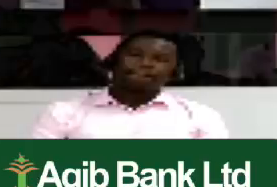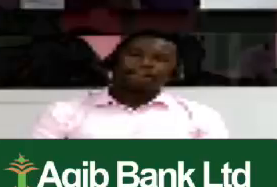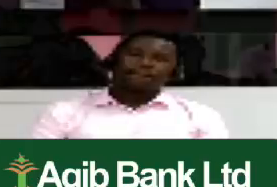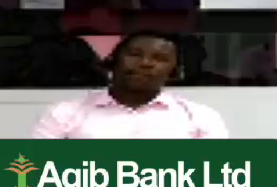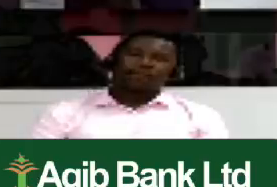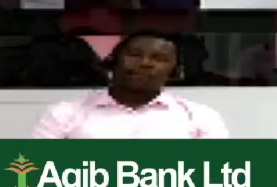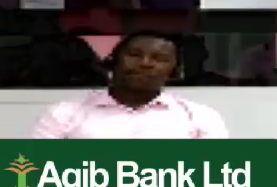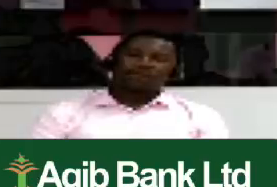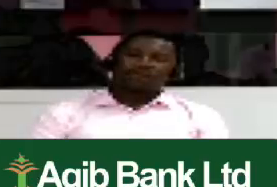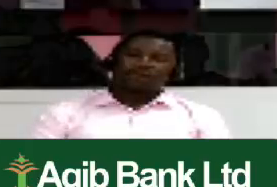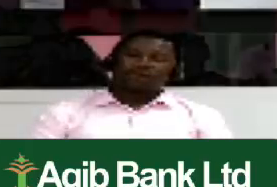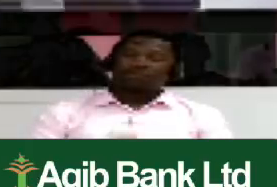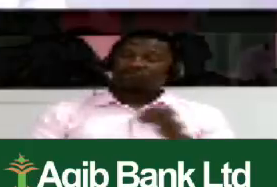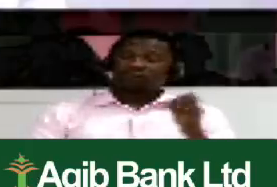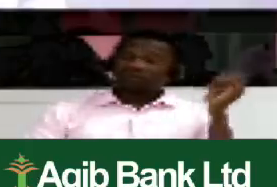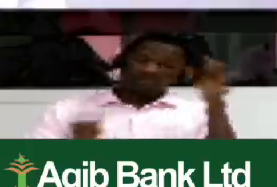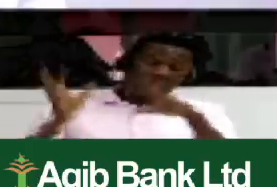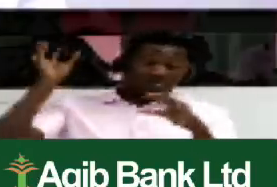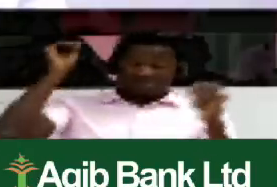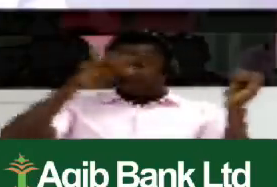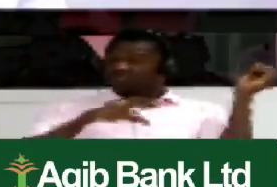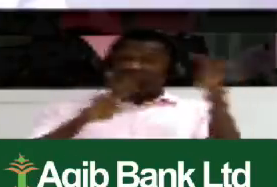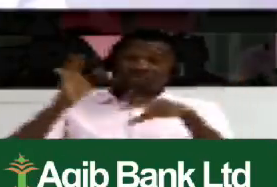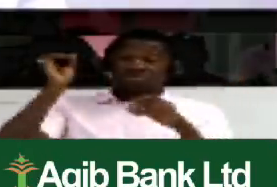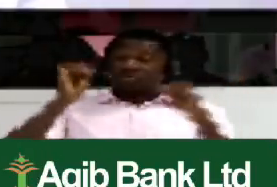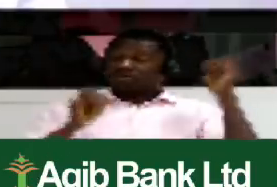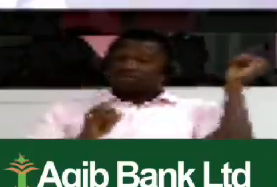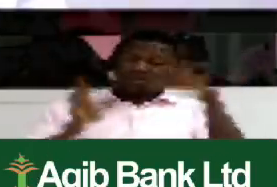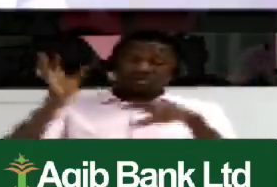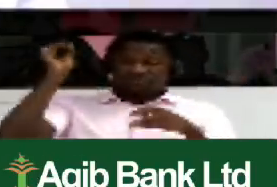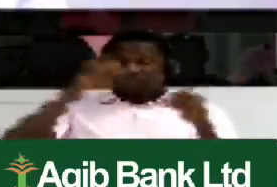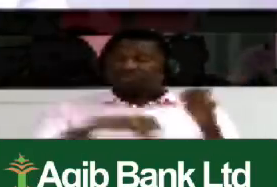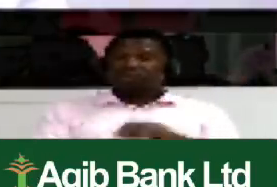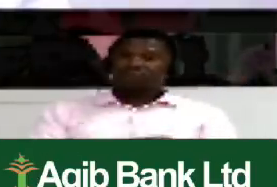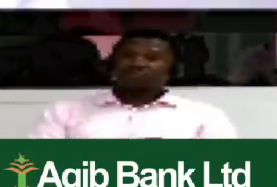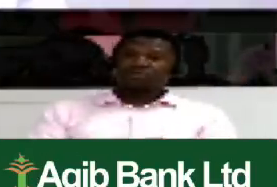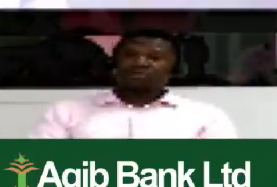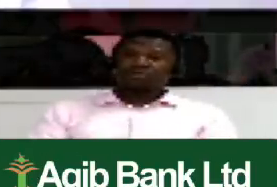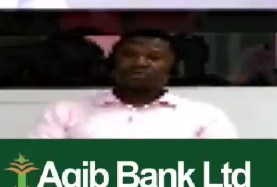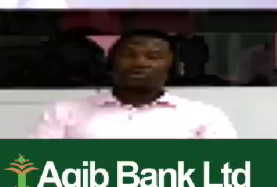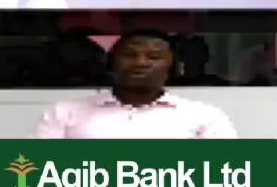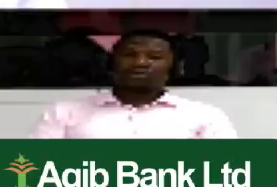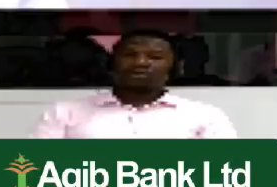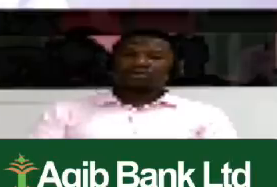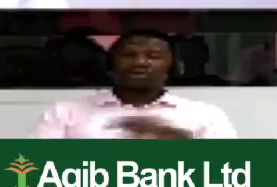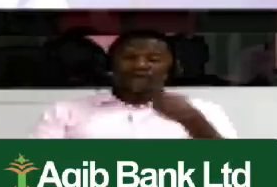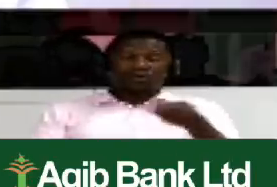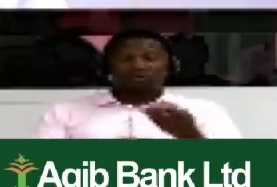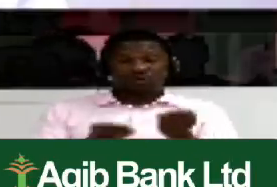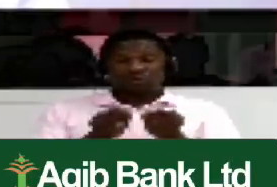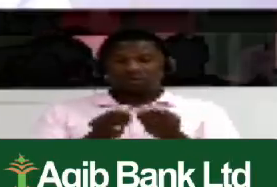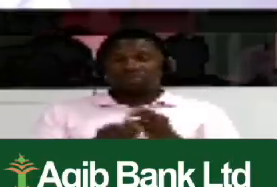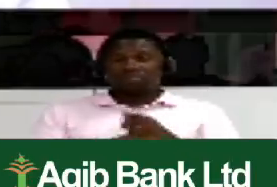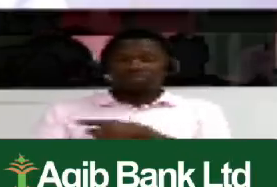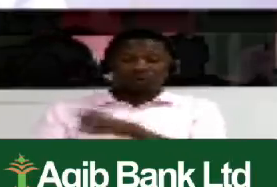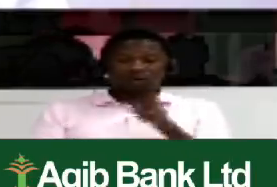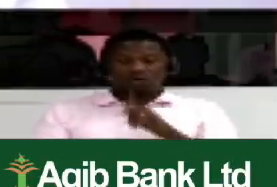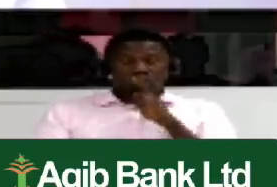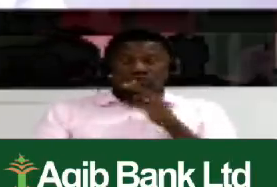a rain down of stones, like we expected, from students, from those who